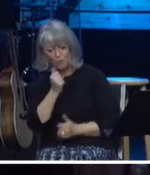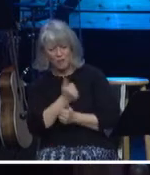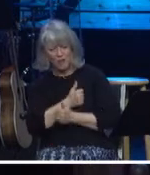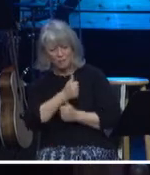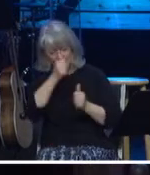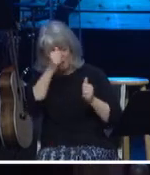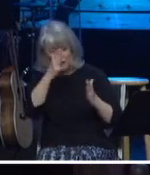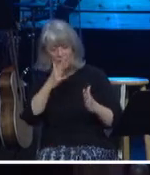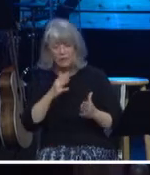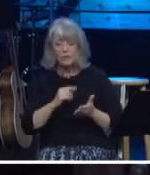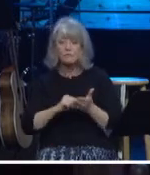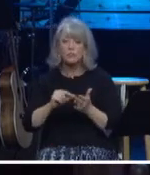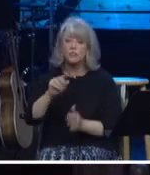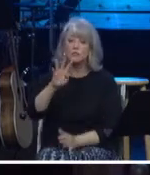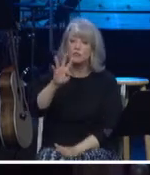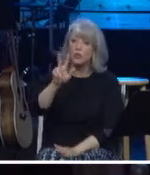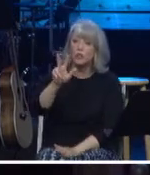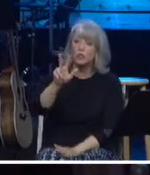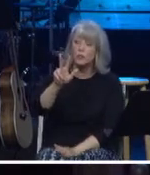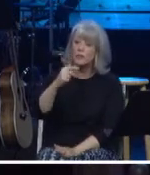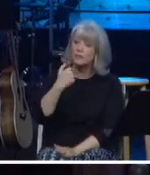verse